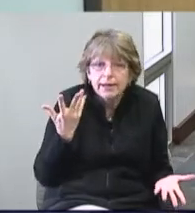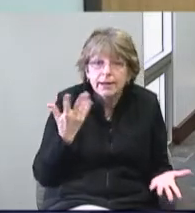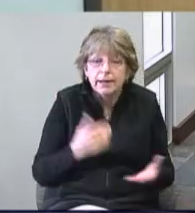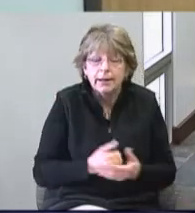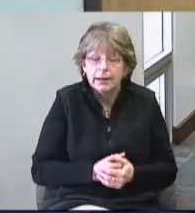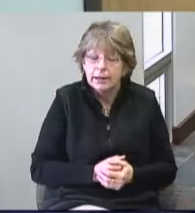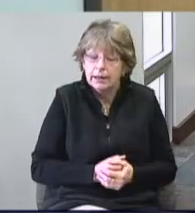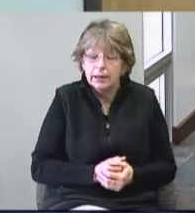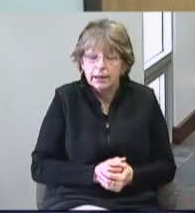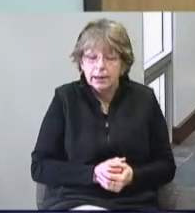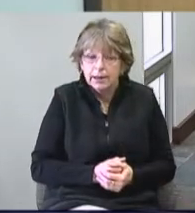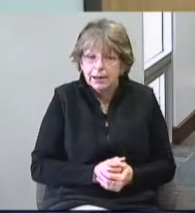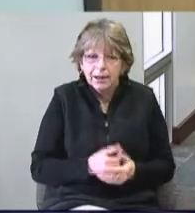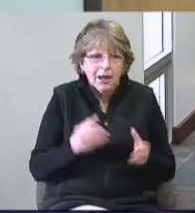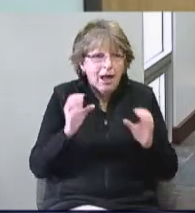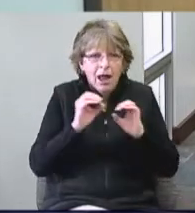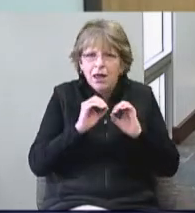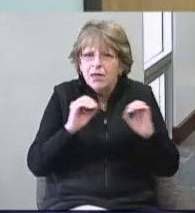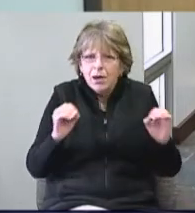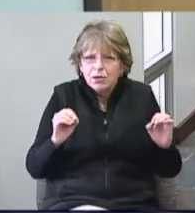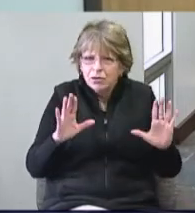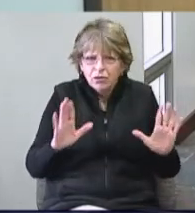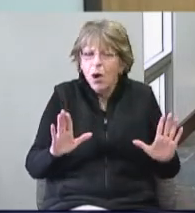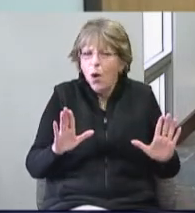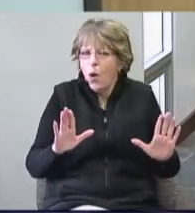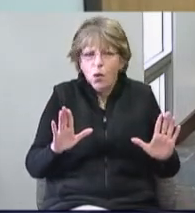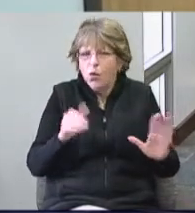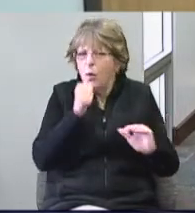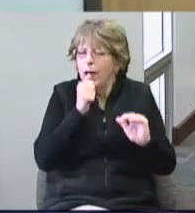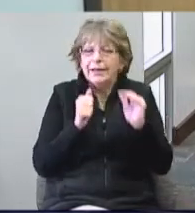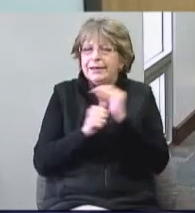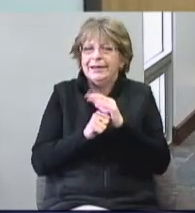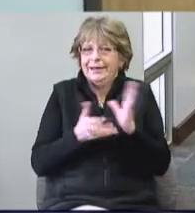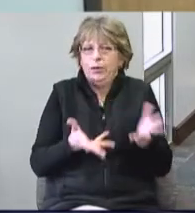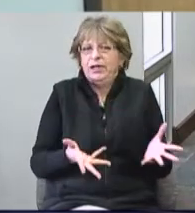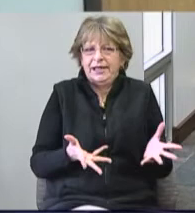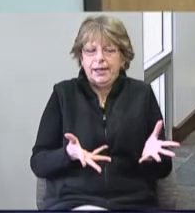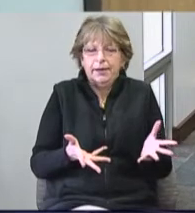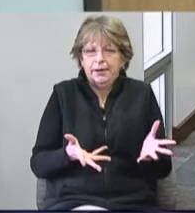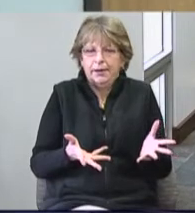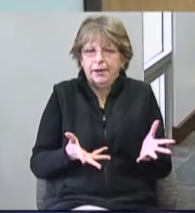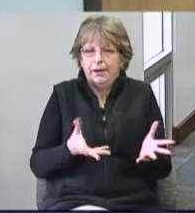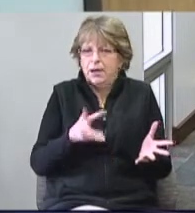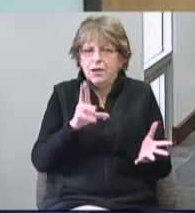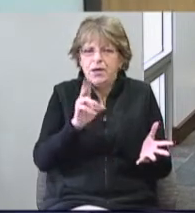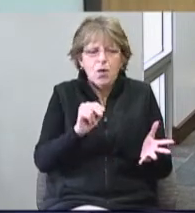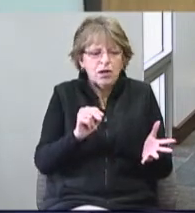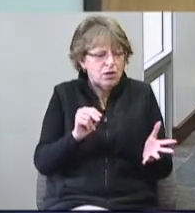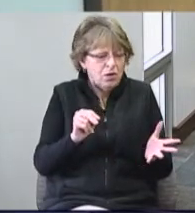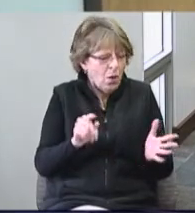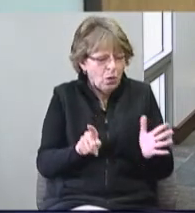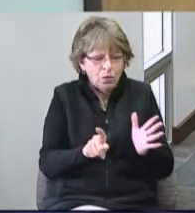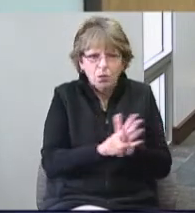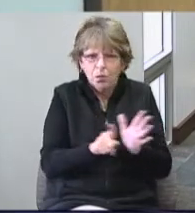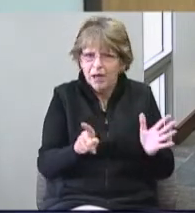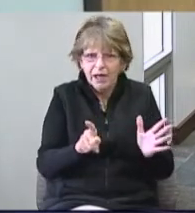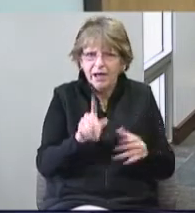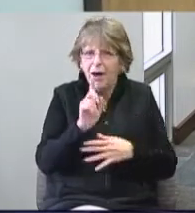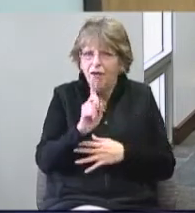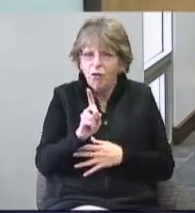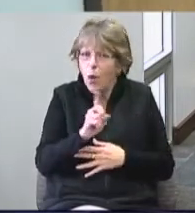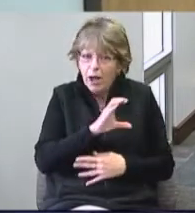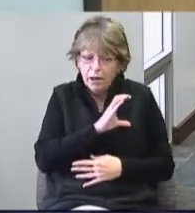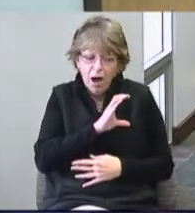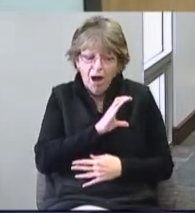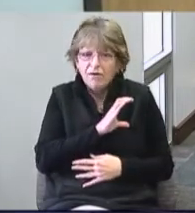So there is no conspiracy of silence here. There is no instance here of one officer attempting